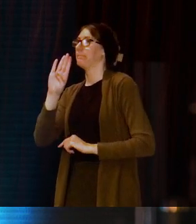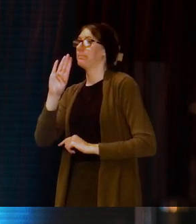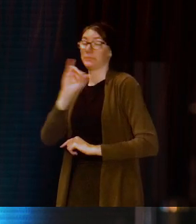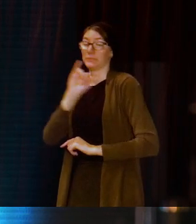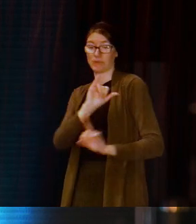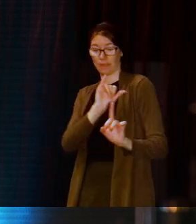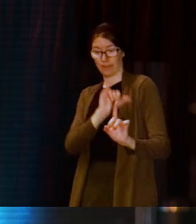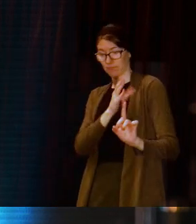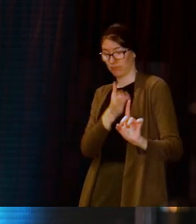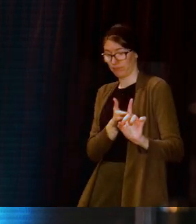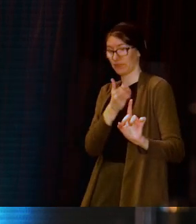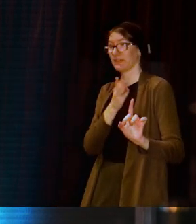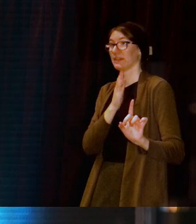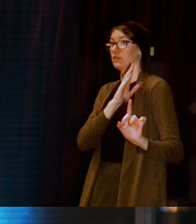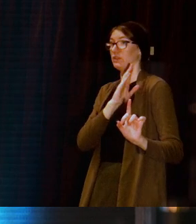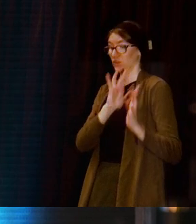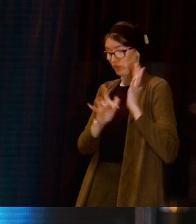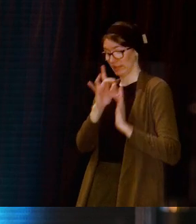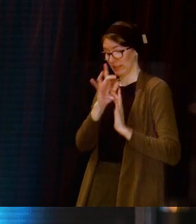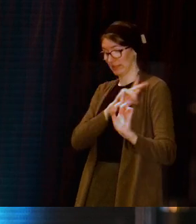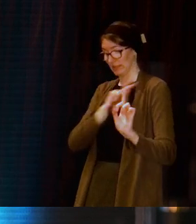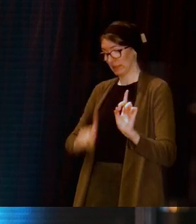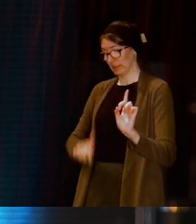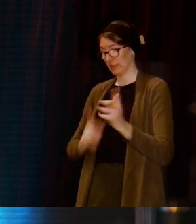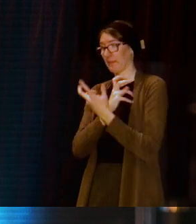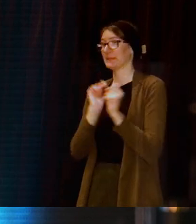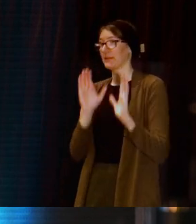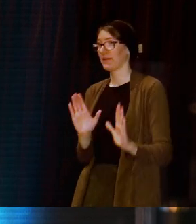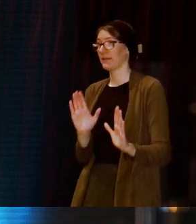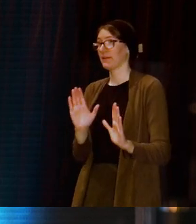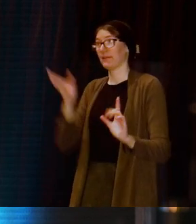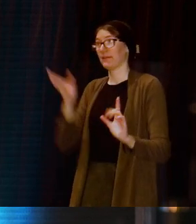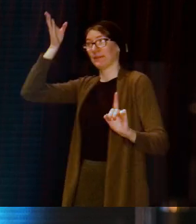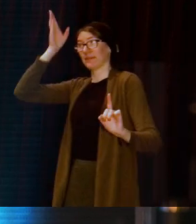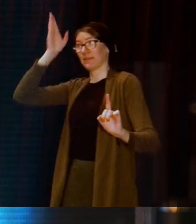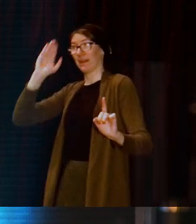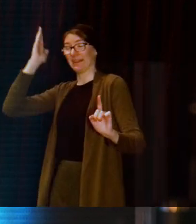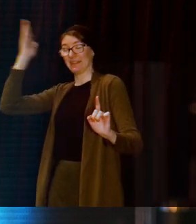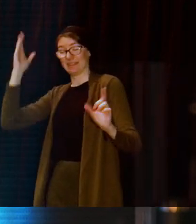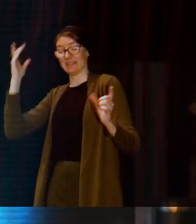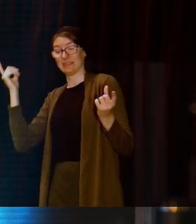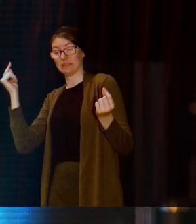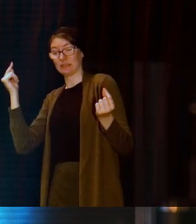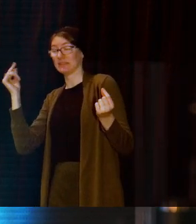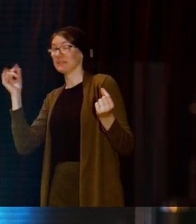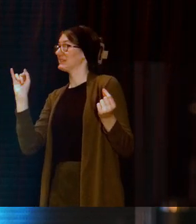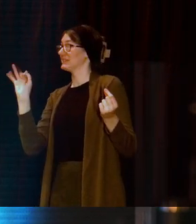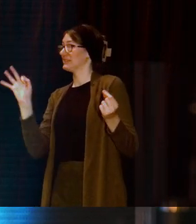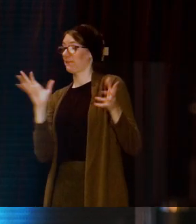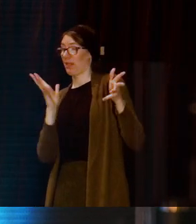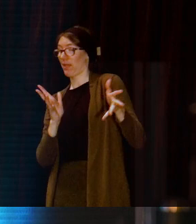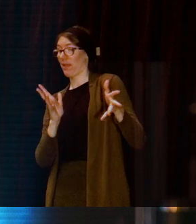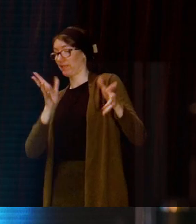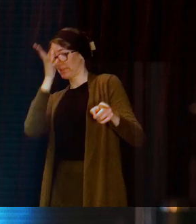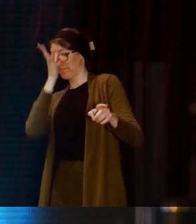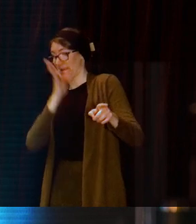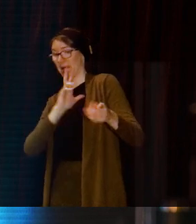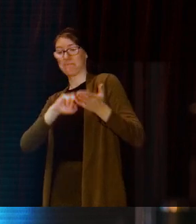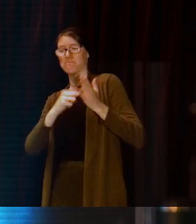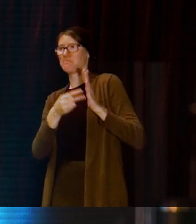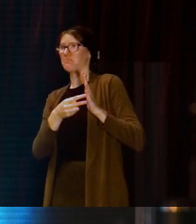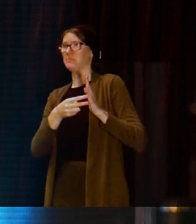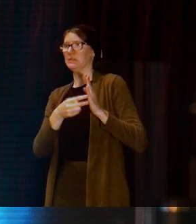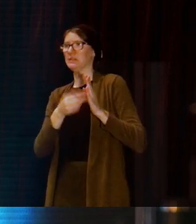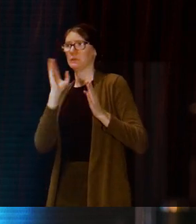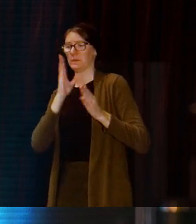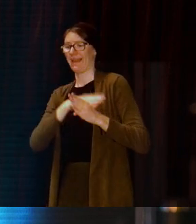Messiah. And the eternal nature behind it means this is something God does, because if it's left to man, it ain't going to be eternal. God has to make this